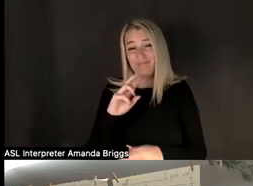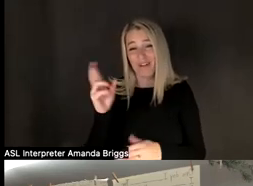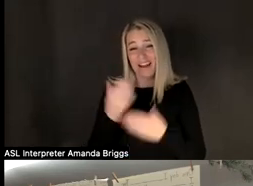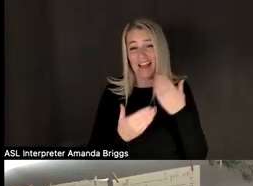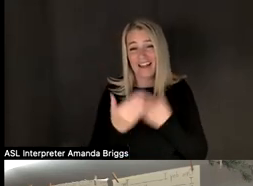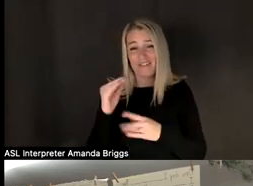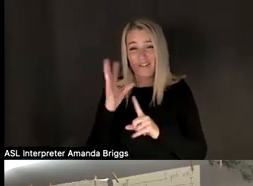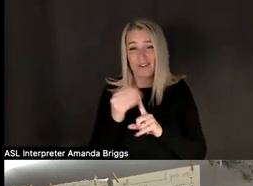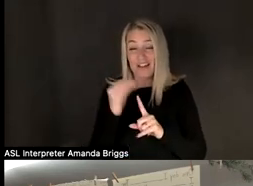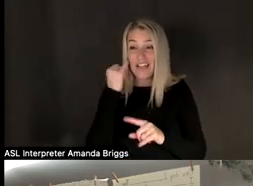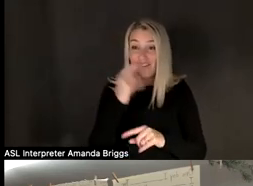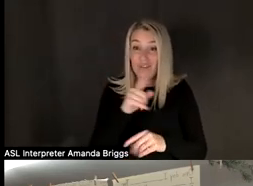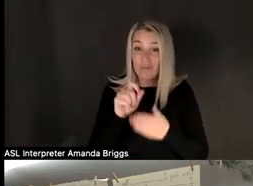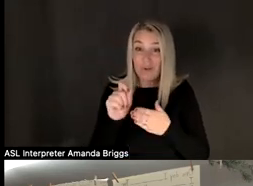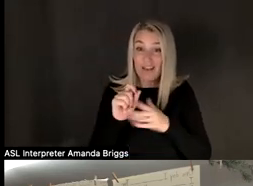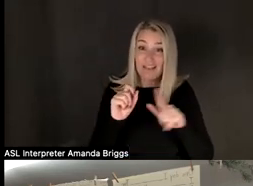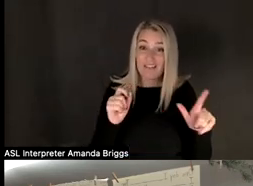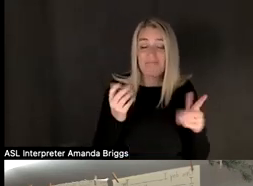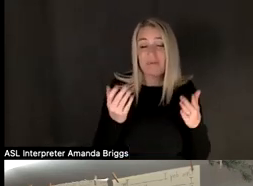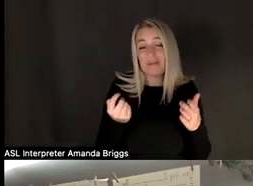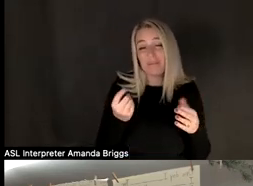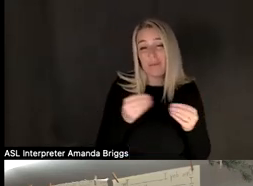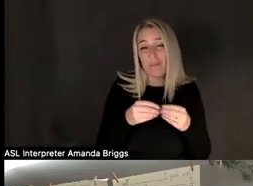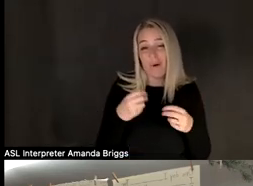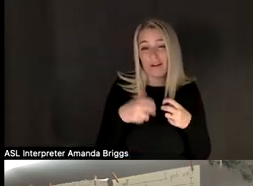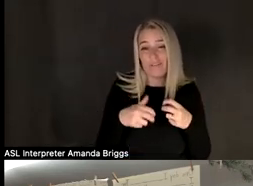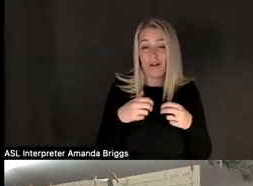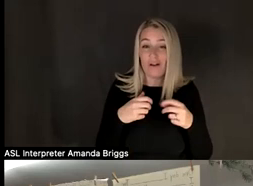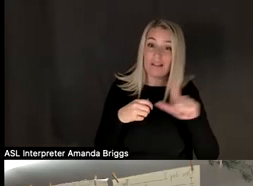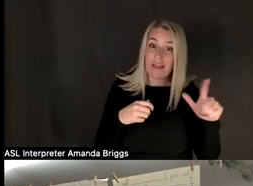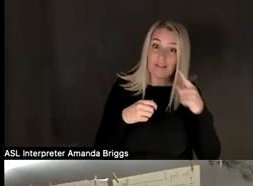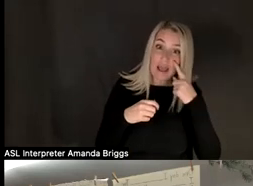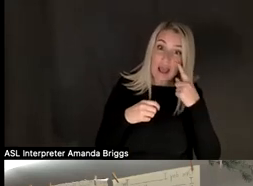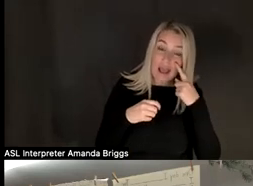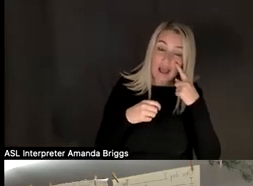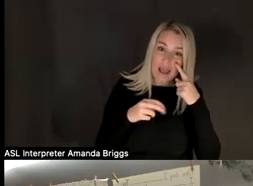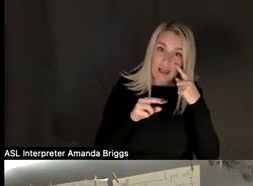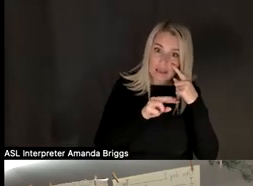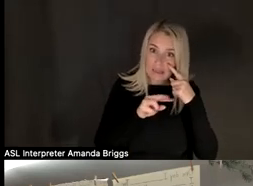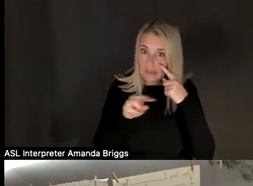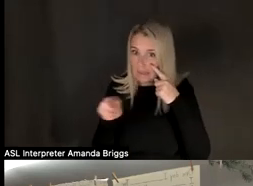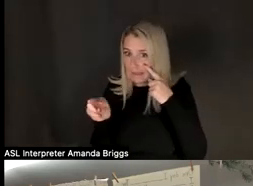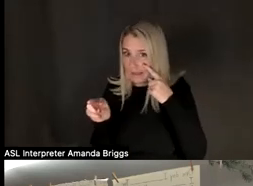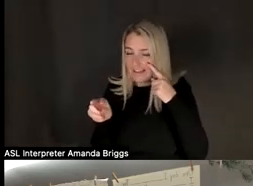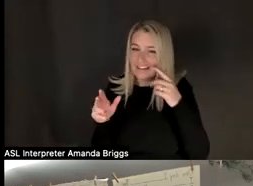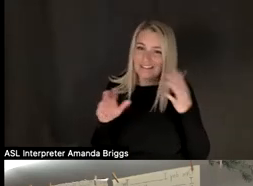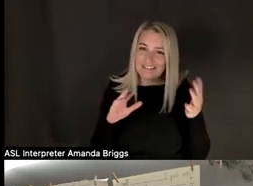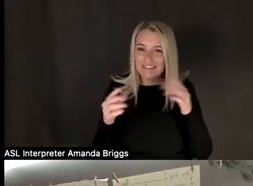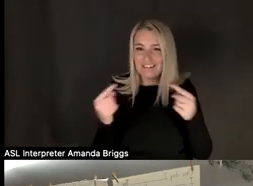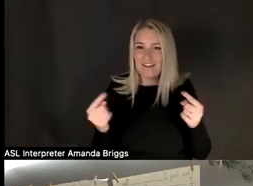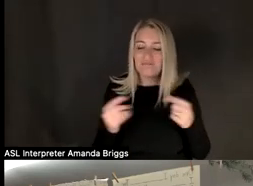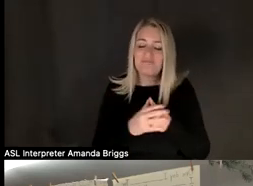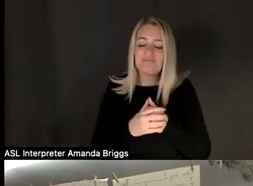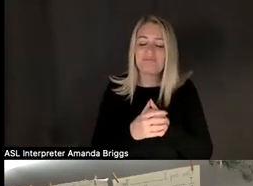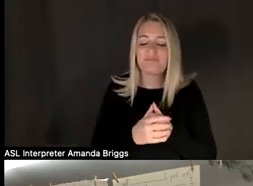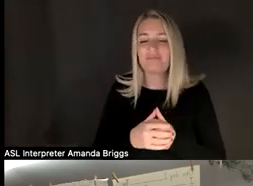have a little bit more difficulty. If they're left eye, they have to learn, they have to go this way as they're reading. So it